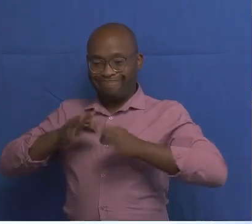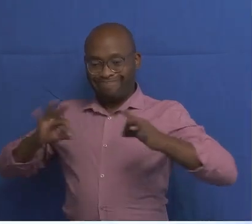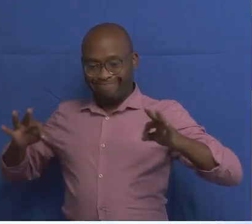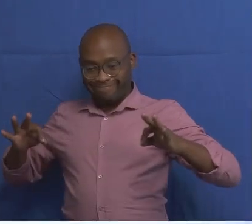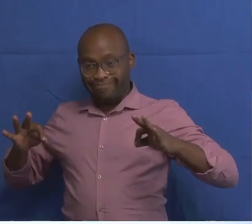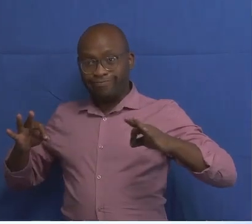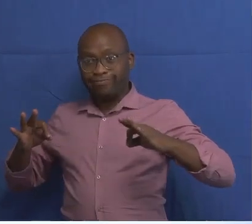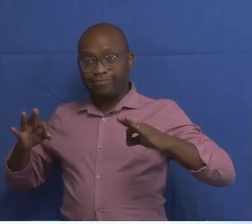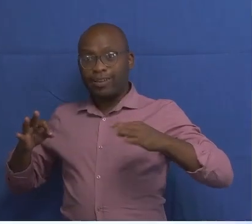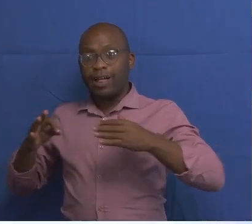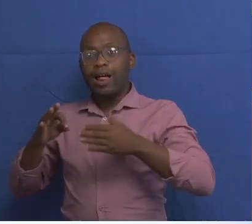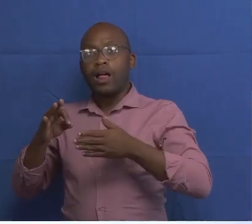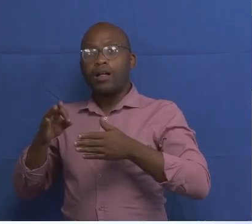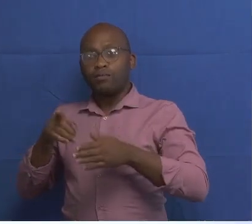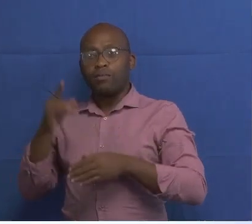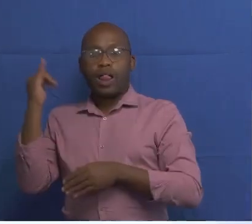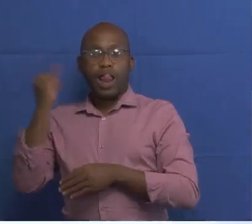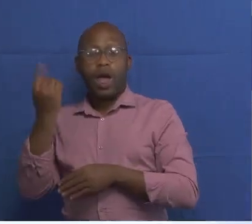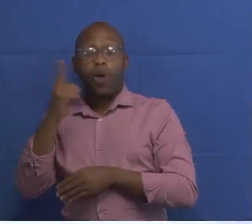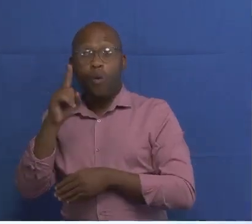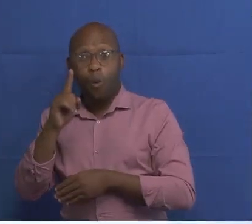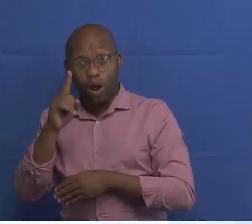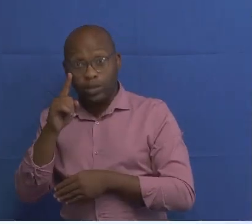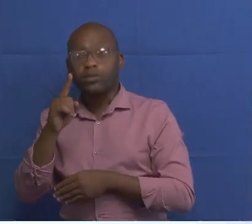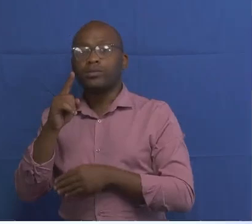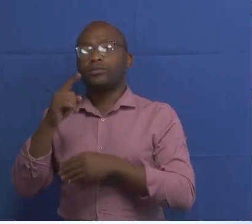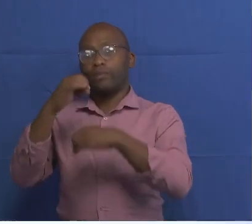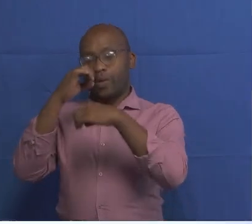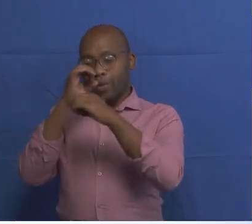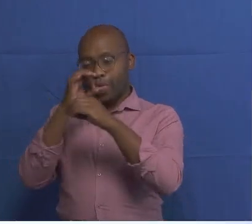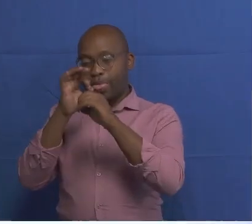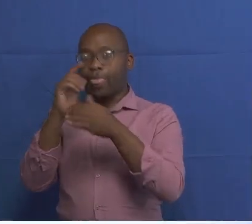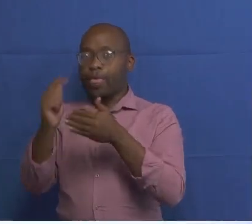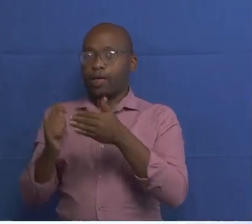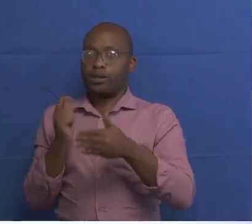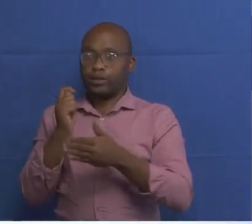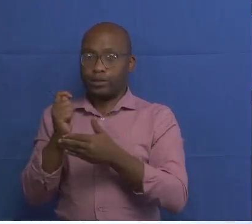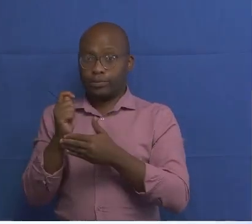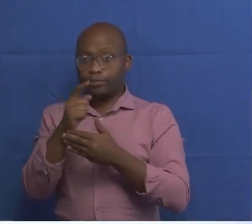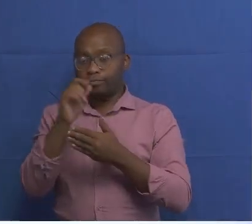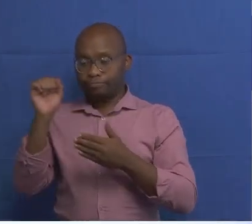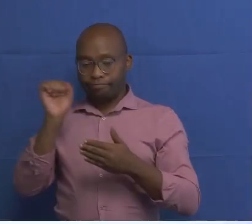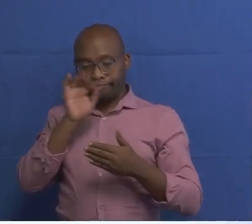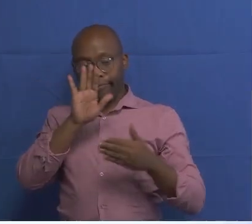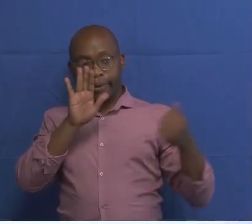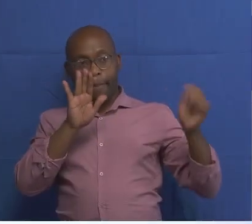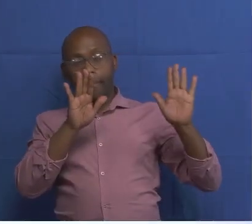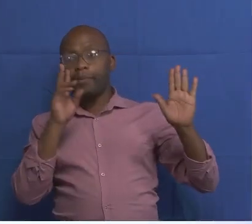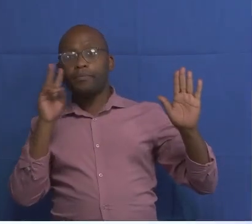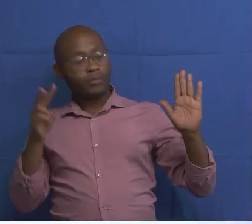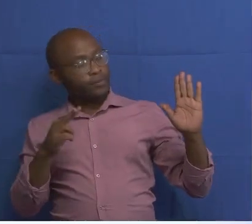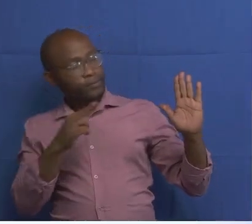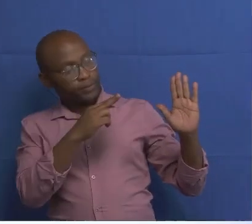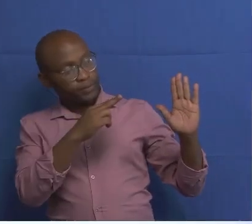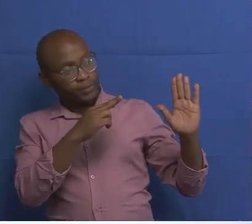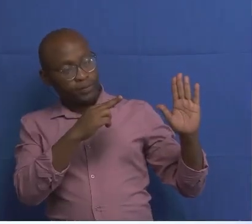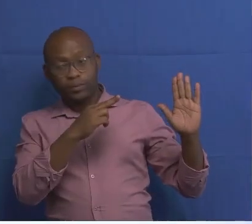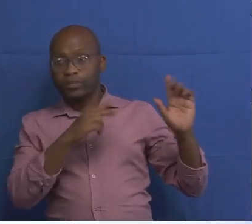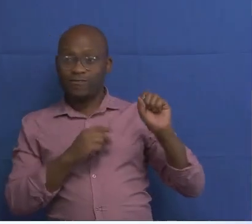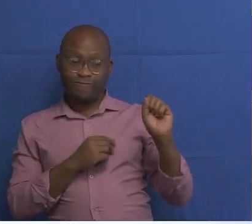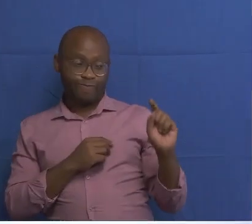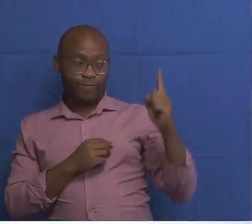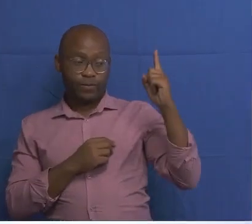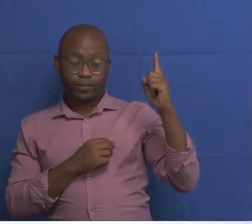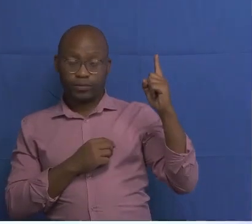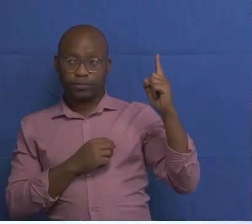because they mean the same thing. Now, if we look at these diagrams that we have here as an example, let's first look at the one that